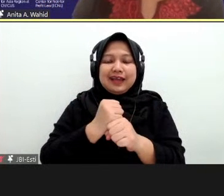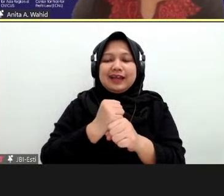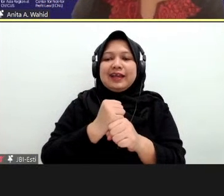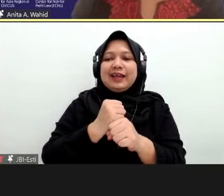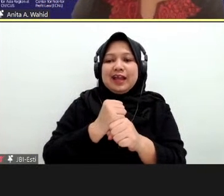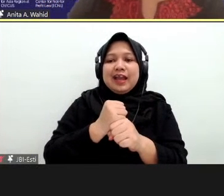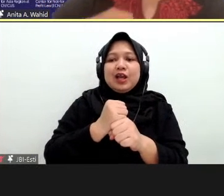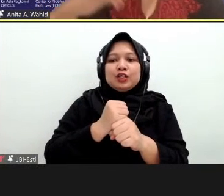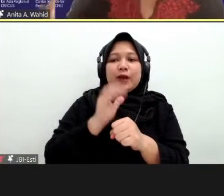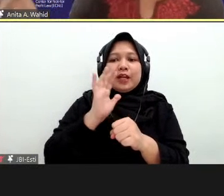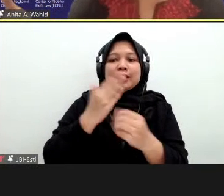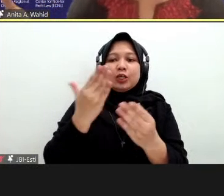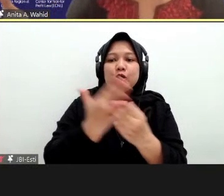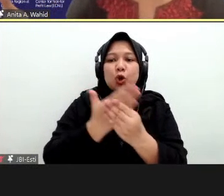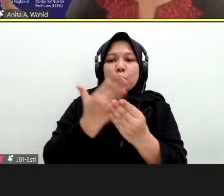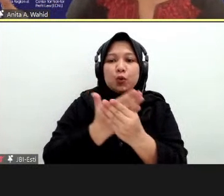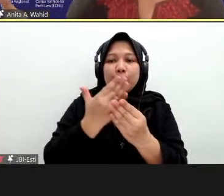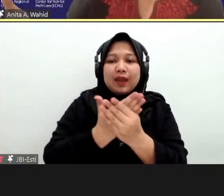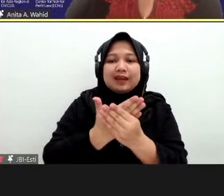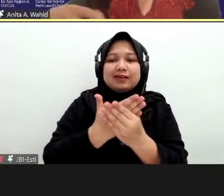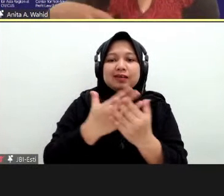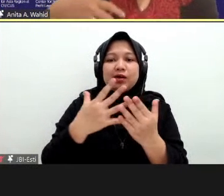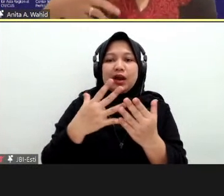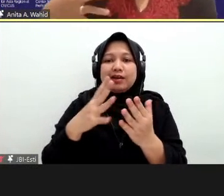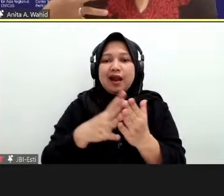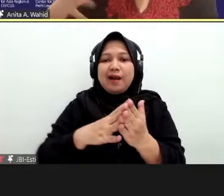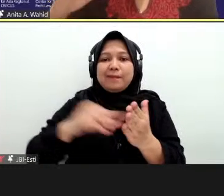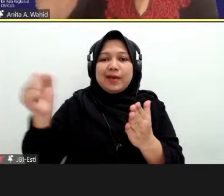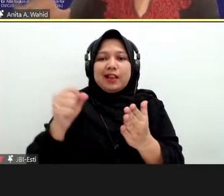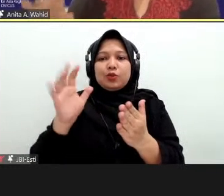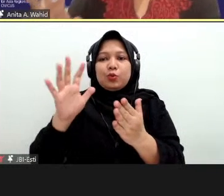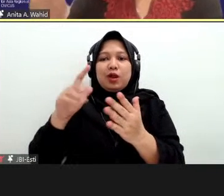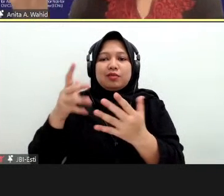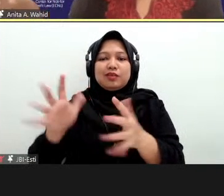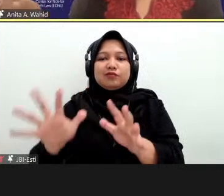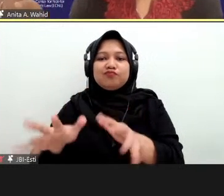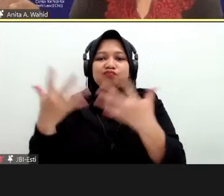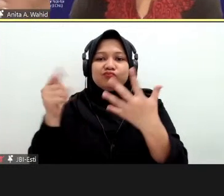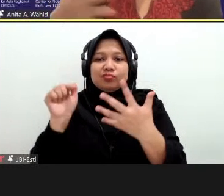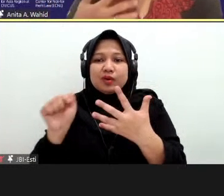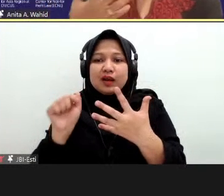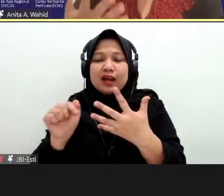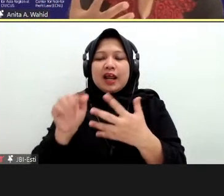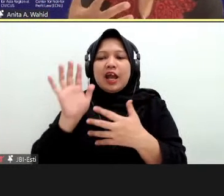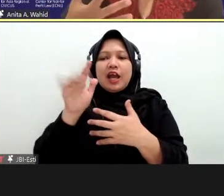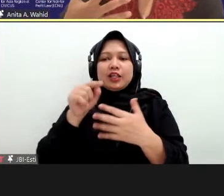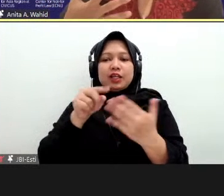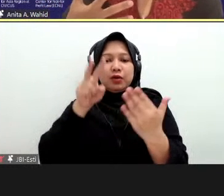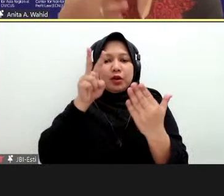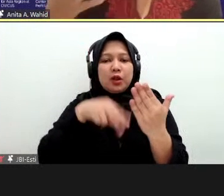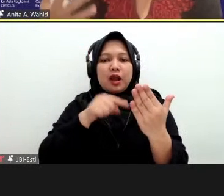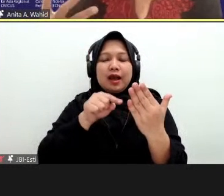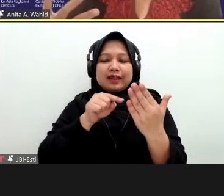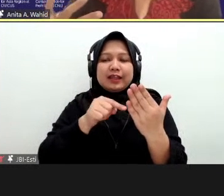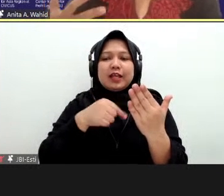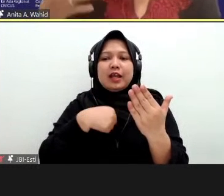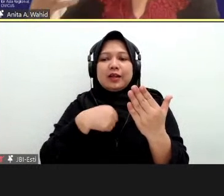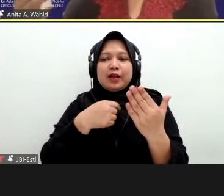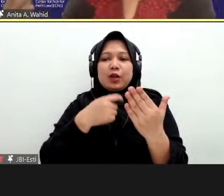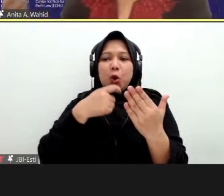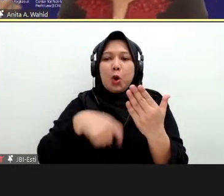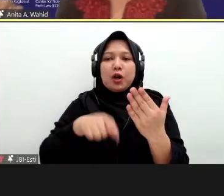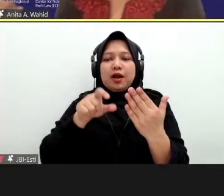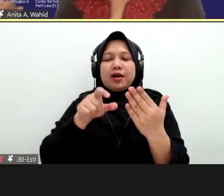and hacking of smartphone to retrieve the documents. They will break it down and you will be see as